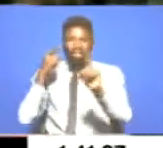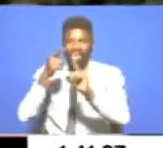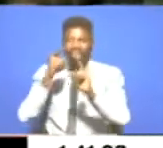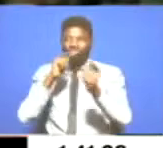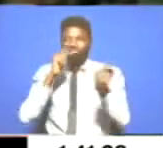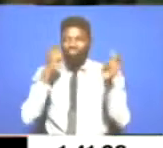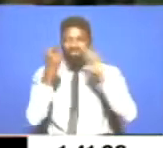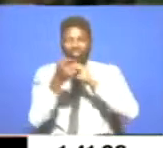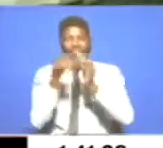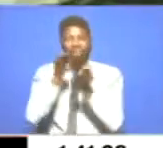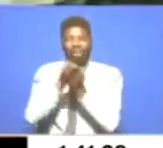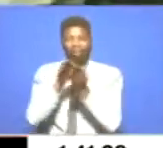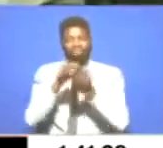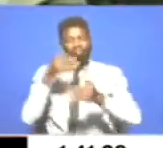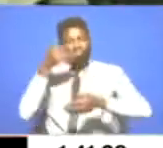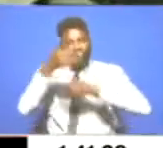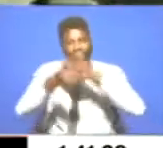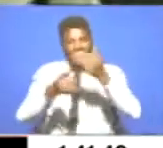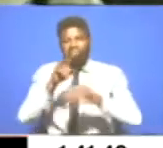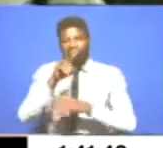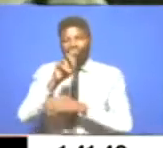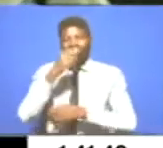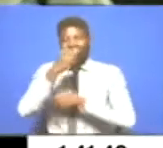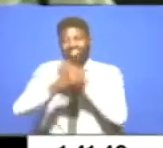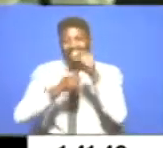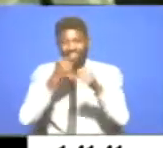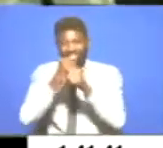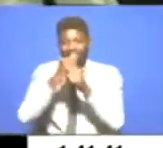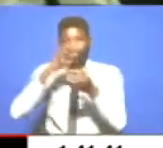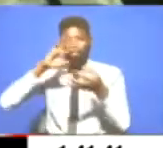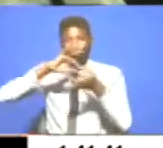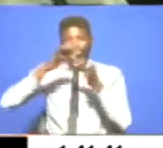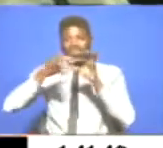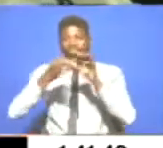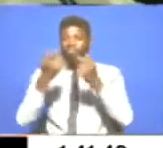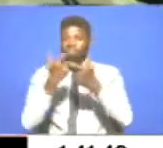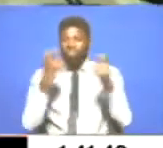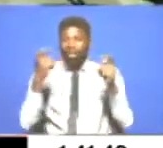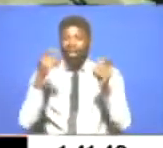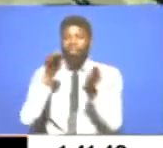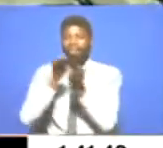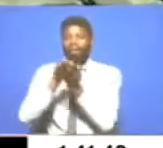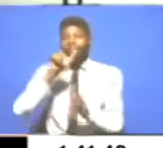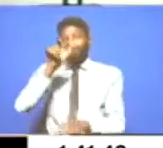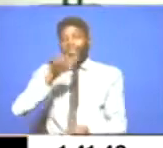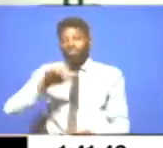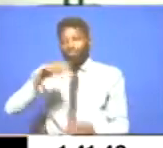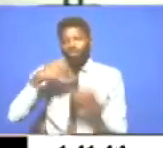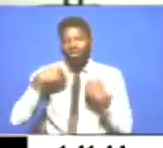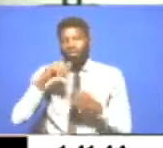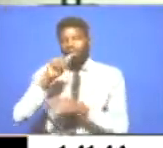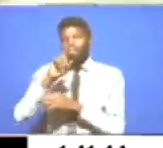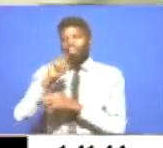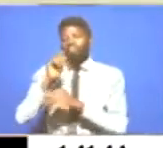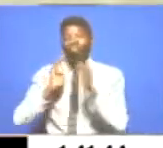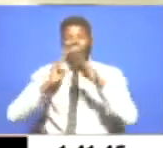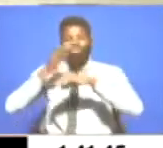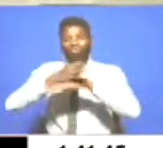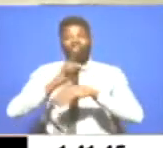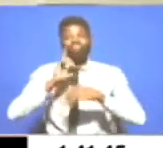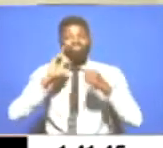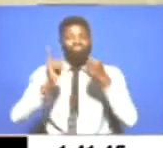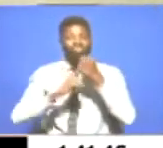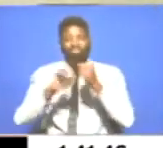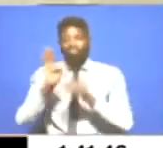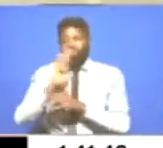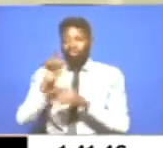20 years later, the Cooperative Bank is one of the largest banks in the region with an asset base of over 600 billion shillings and